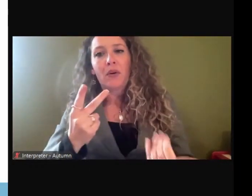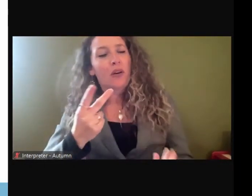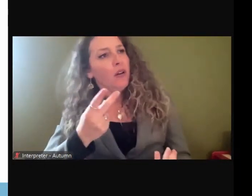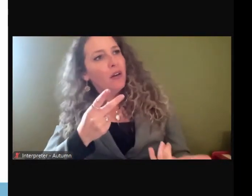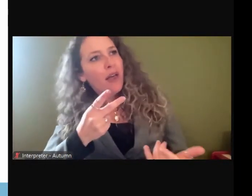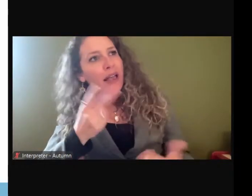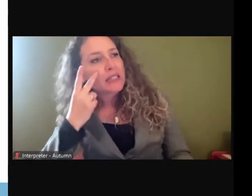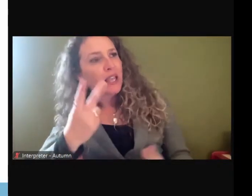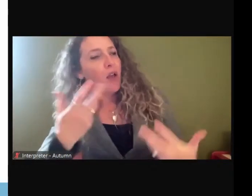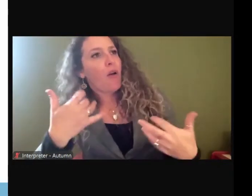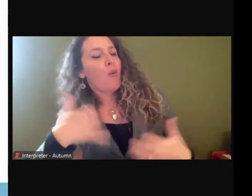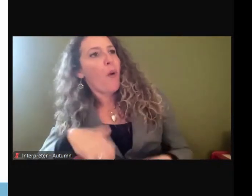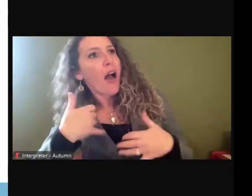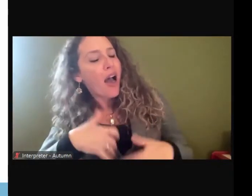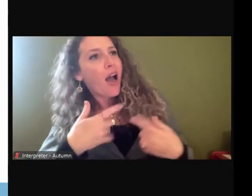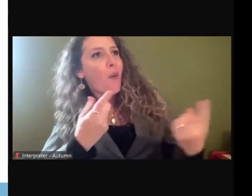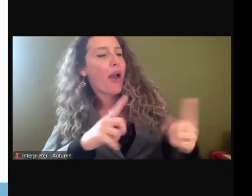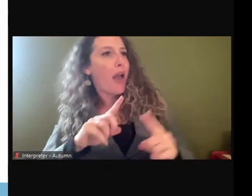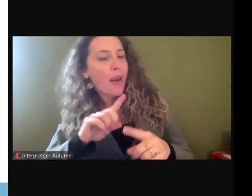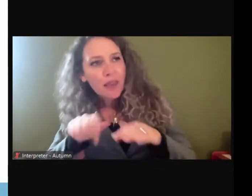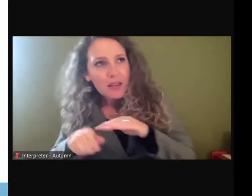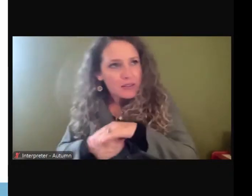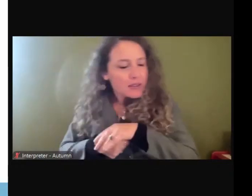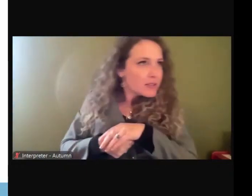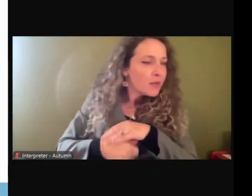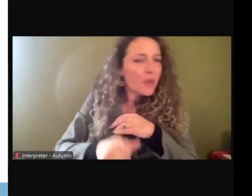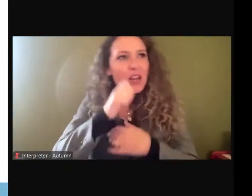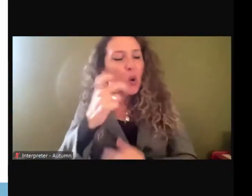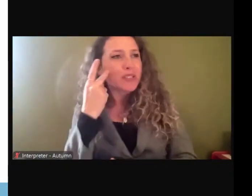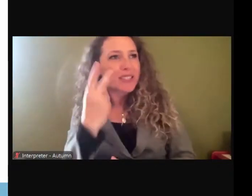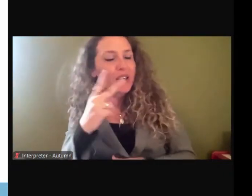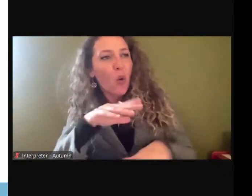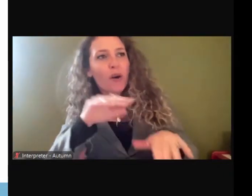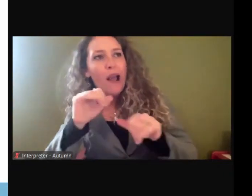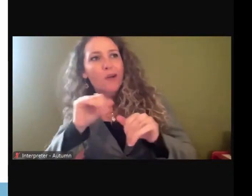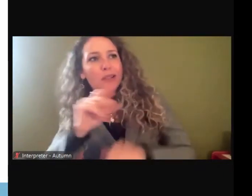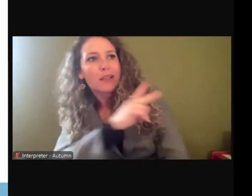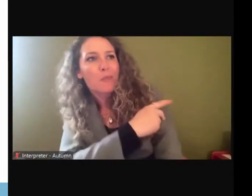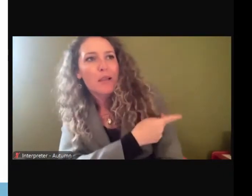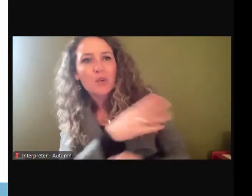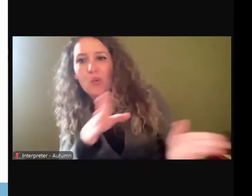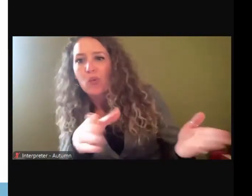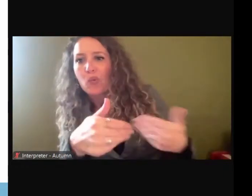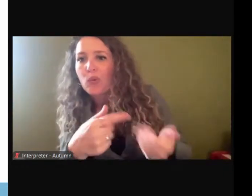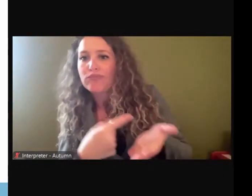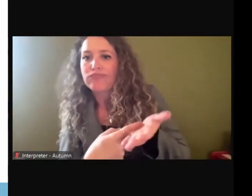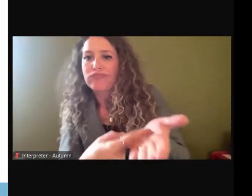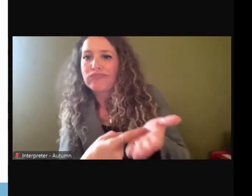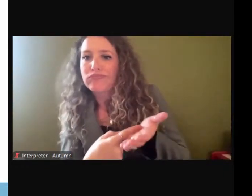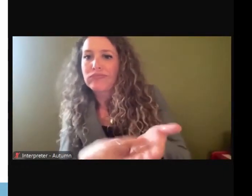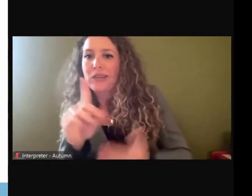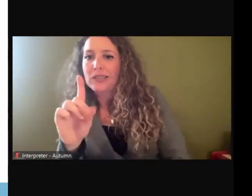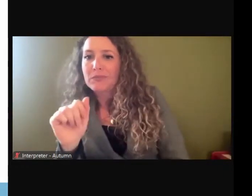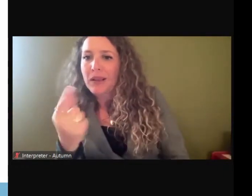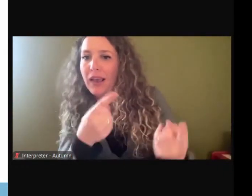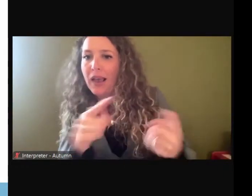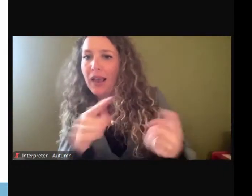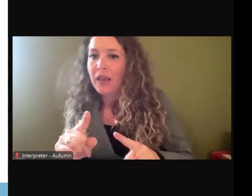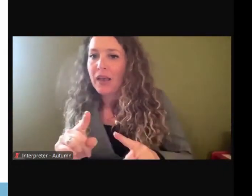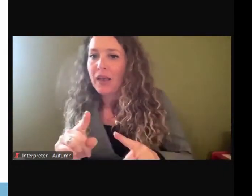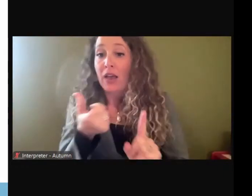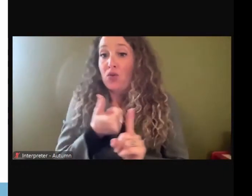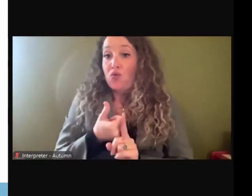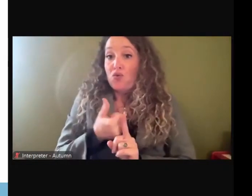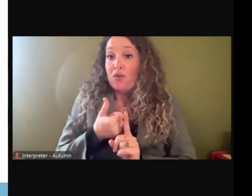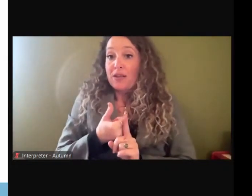scenes or, outside that patient's room when discussions of disability happen, especially when you yourself hold an identity as